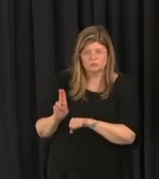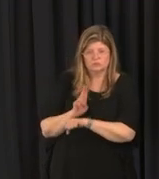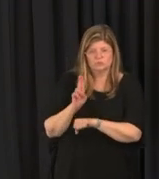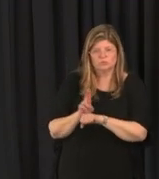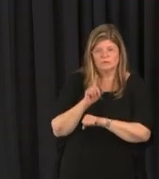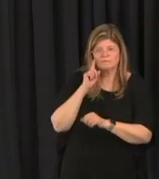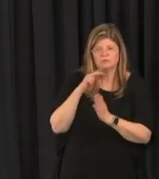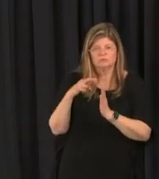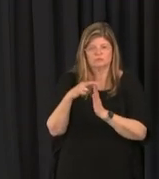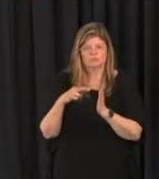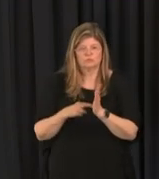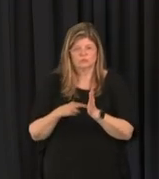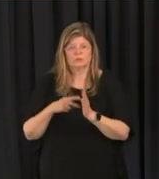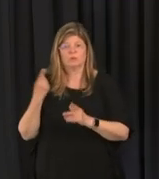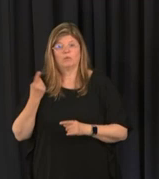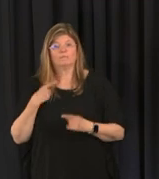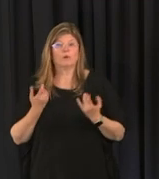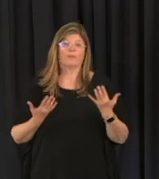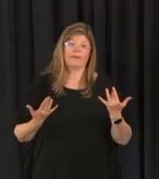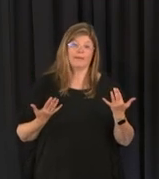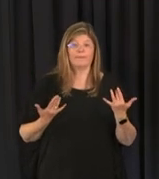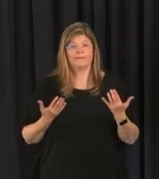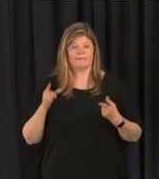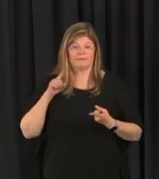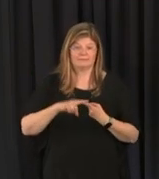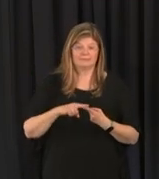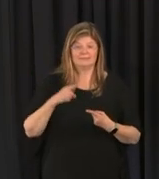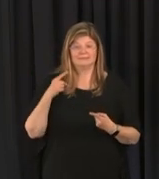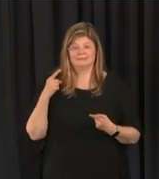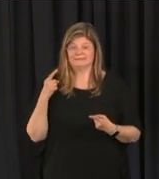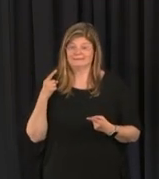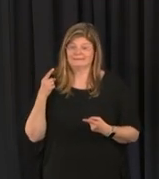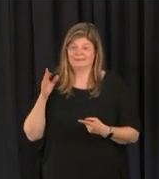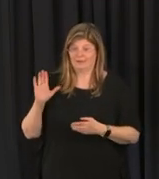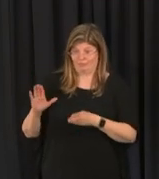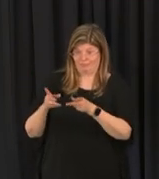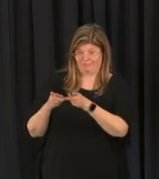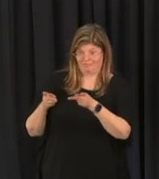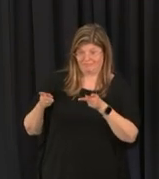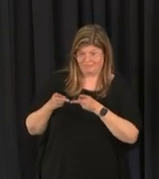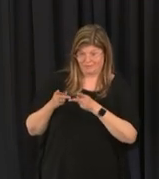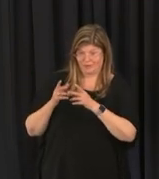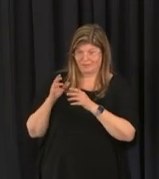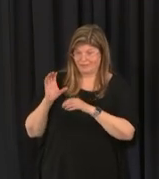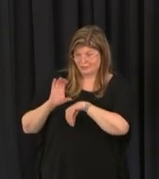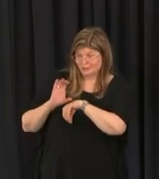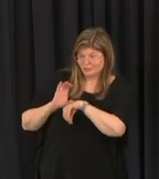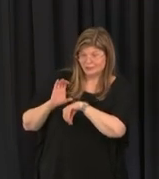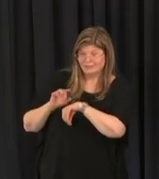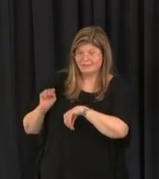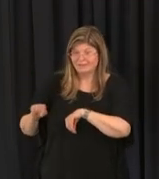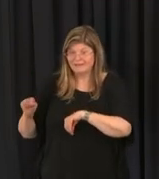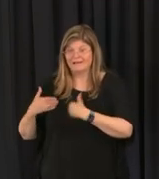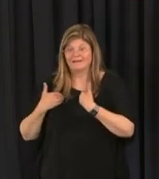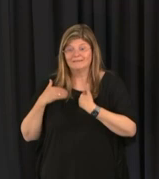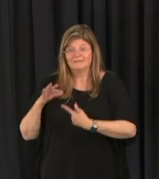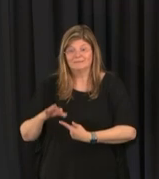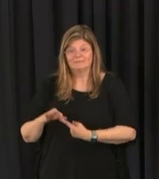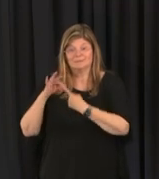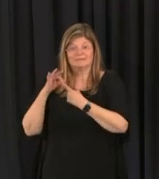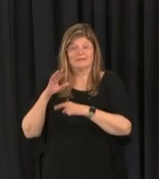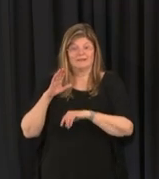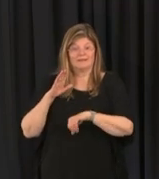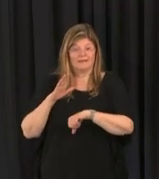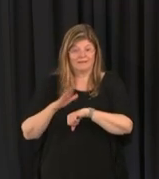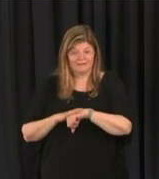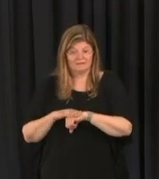not necessary for someone to wait until potentially their place of worship or other venue has a special on-site